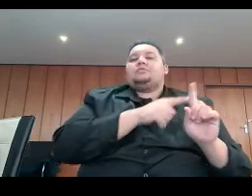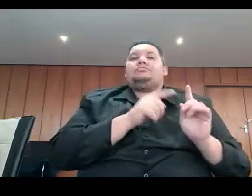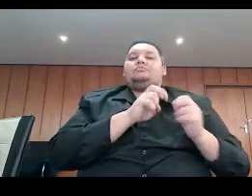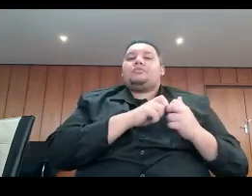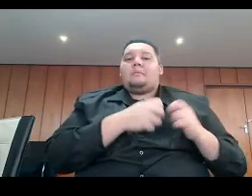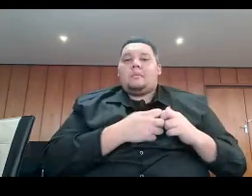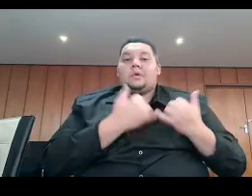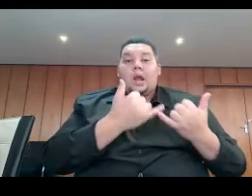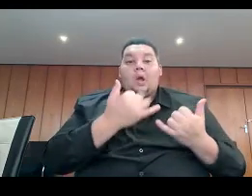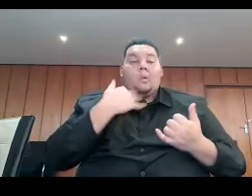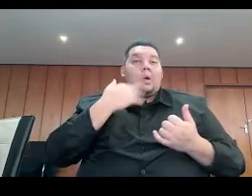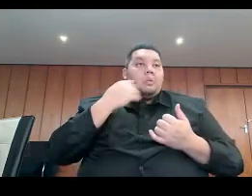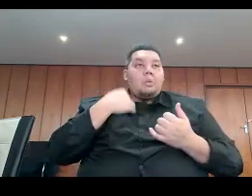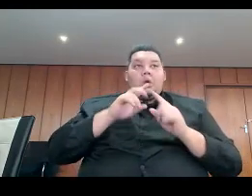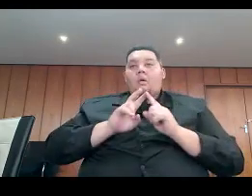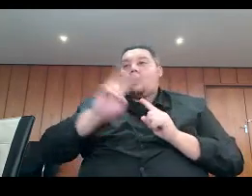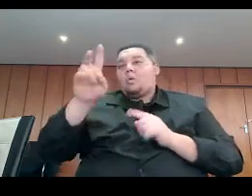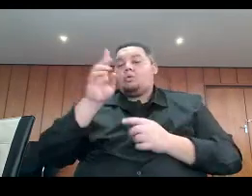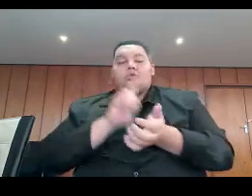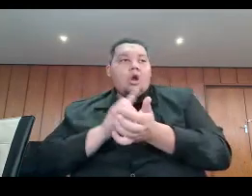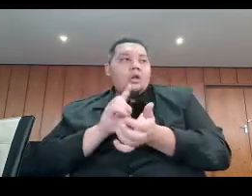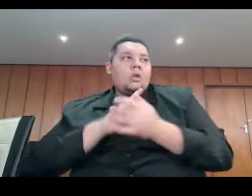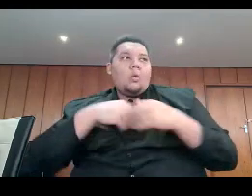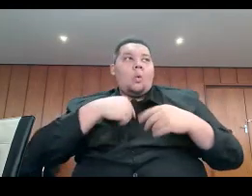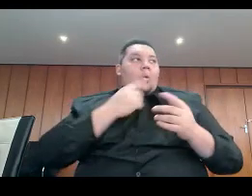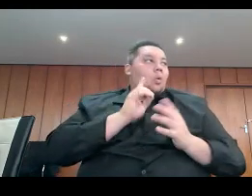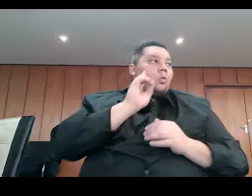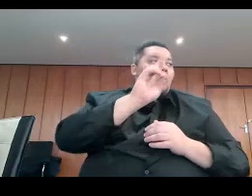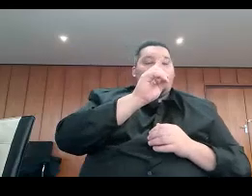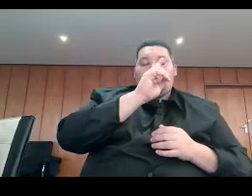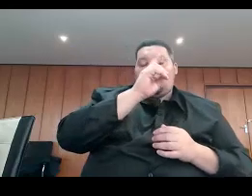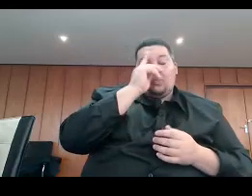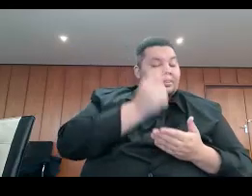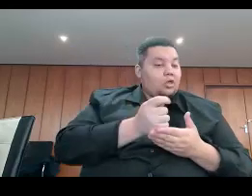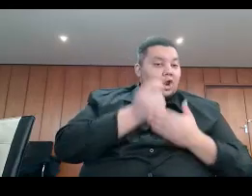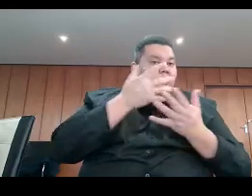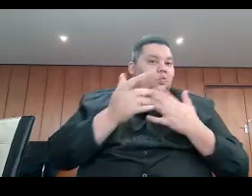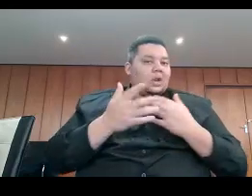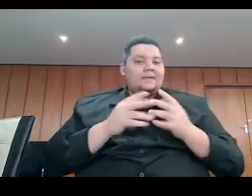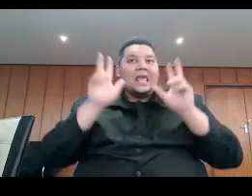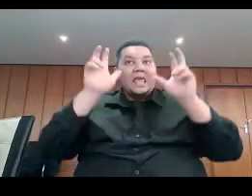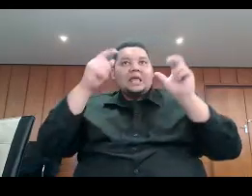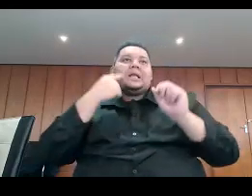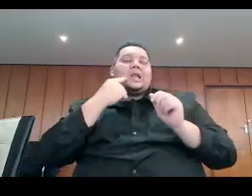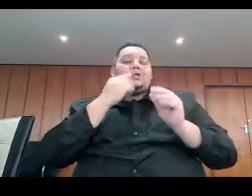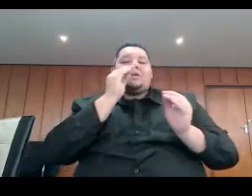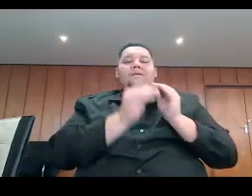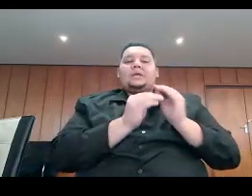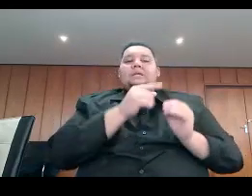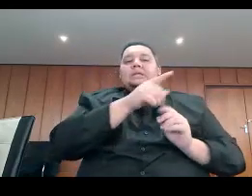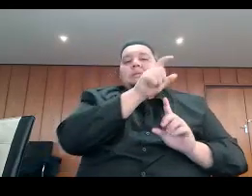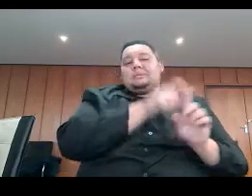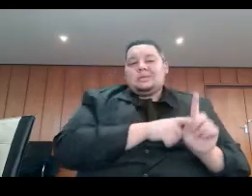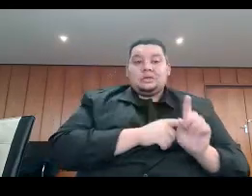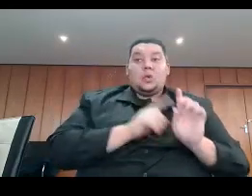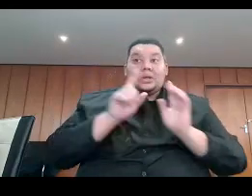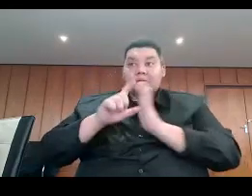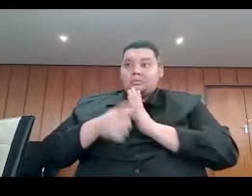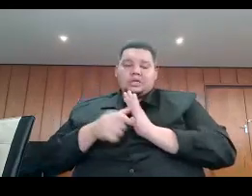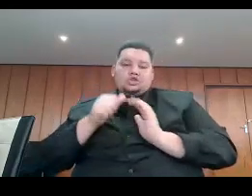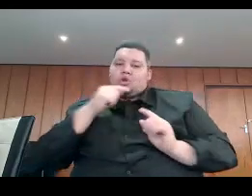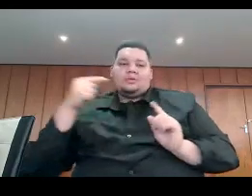So when we go to the doctor or we go to the therapist, we have to fix the person. And that's really not what disabilities